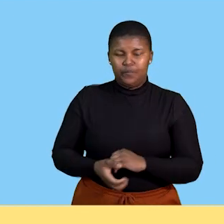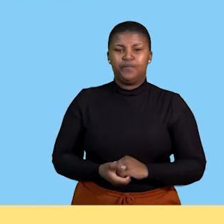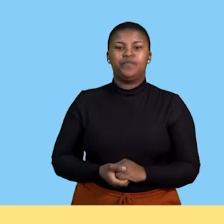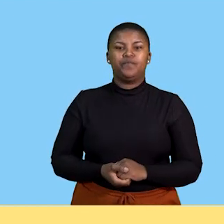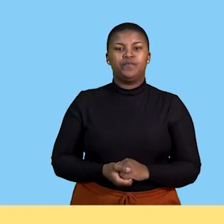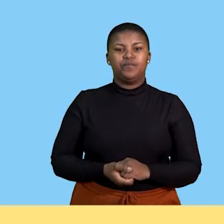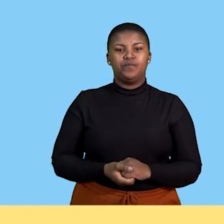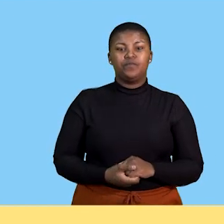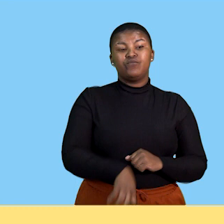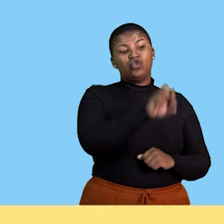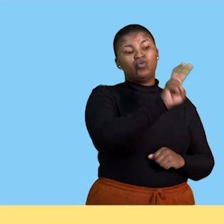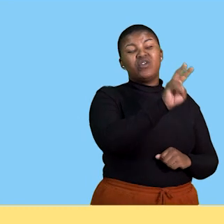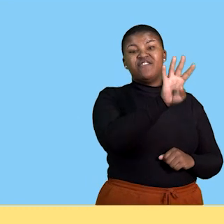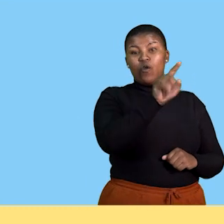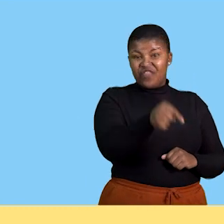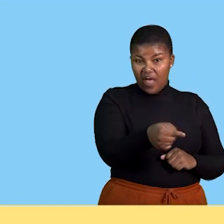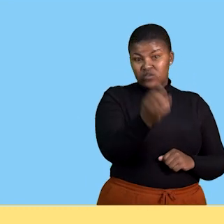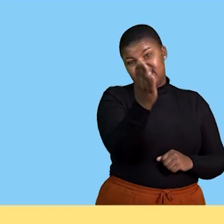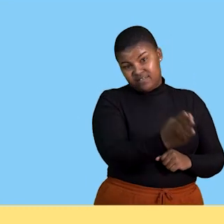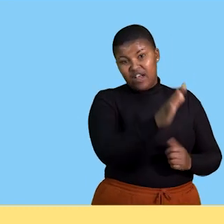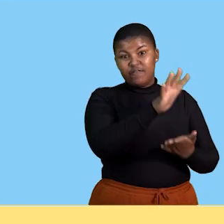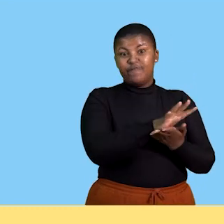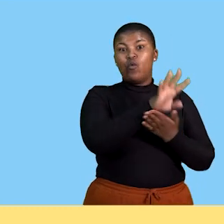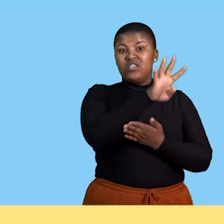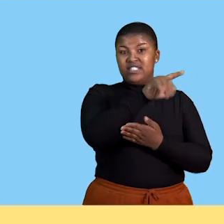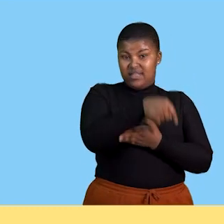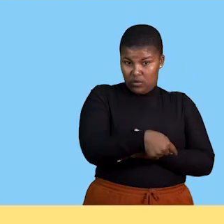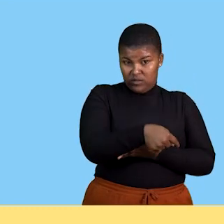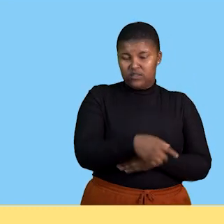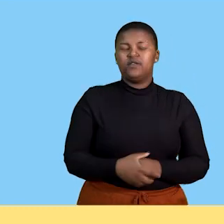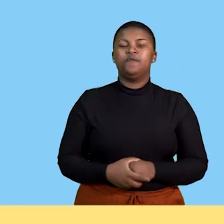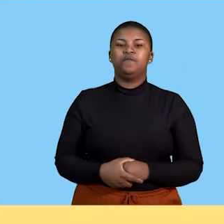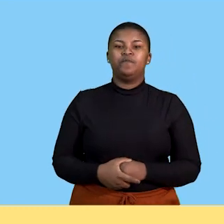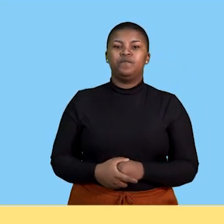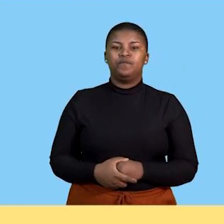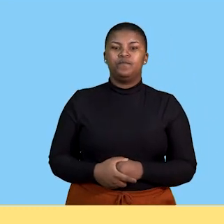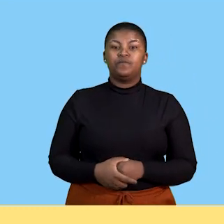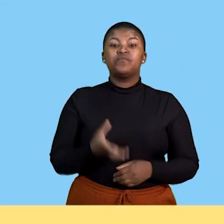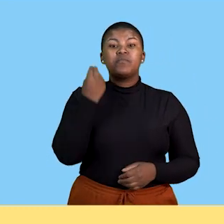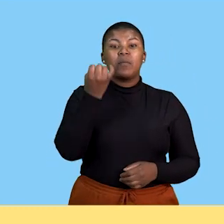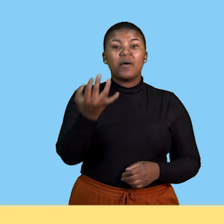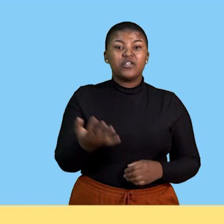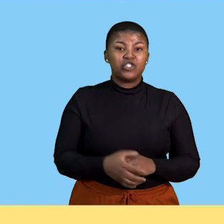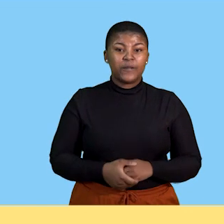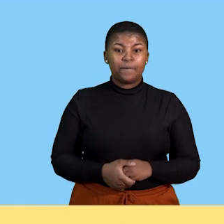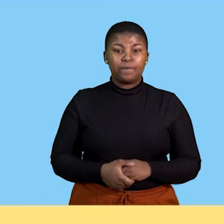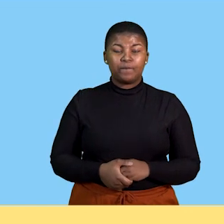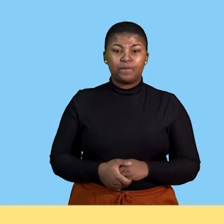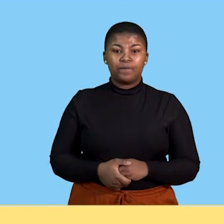say 24,000 divided by your 14,000, you get